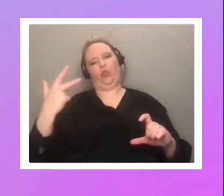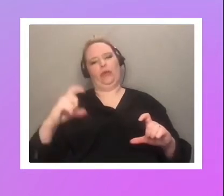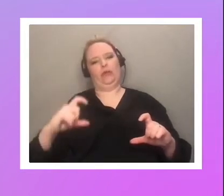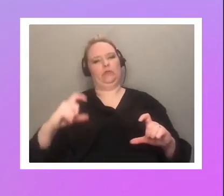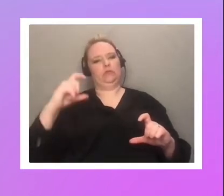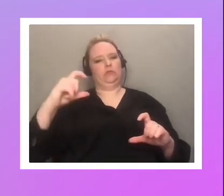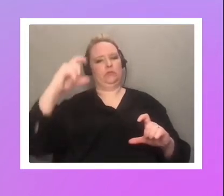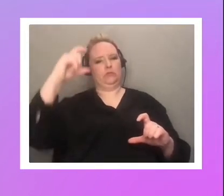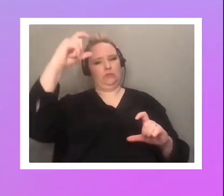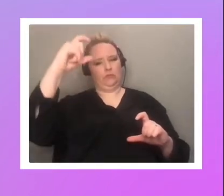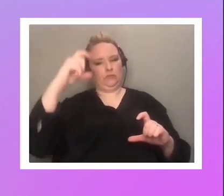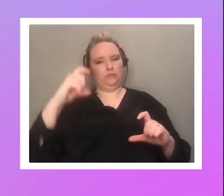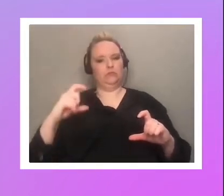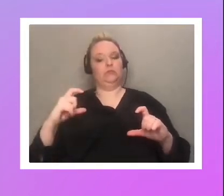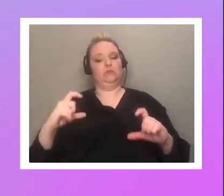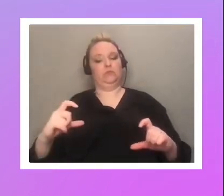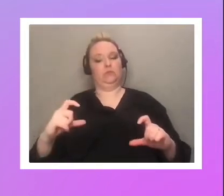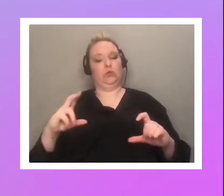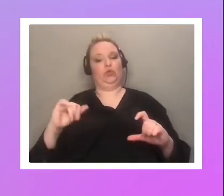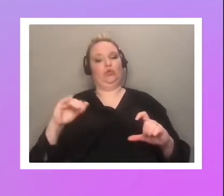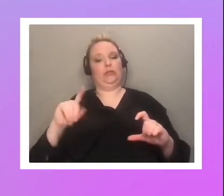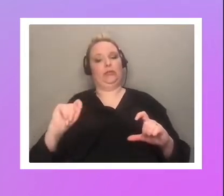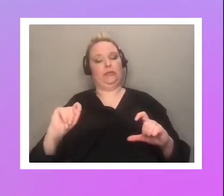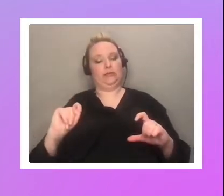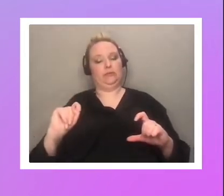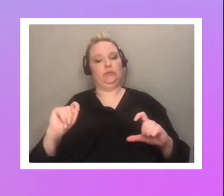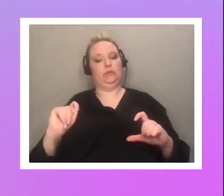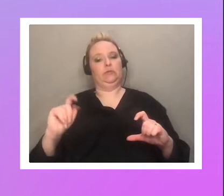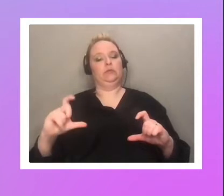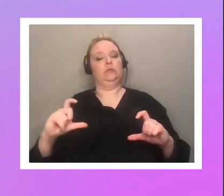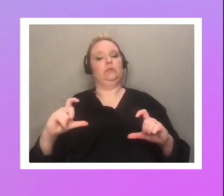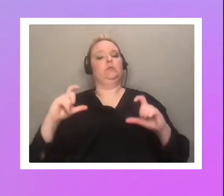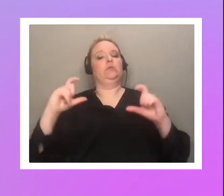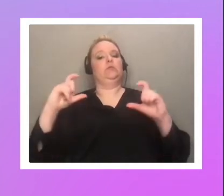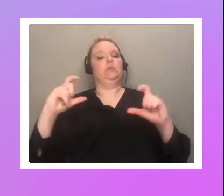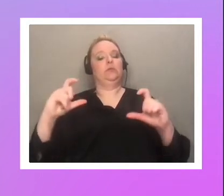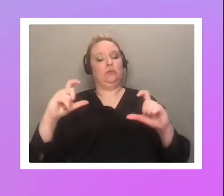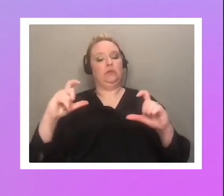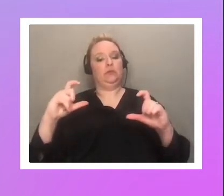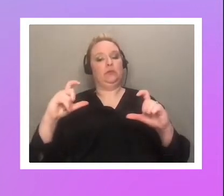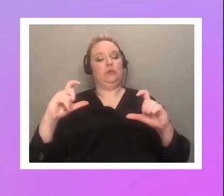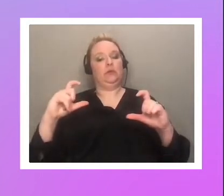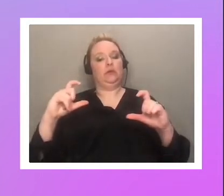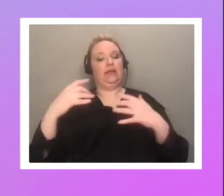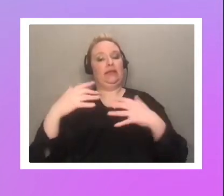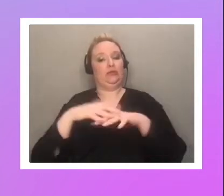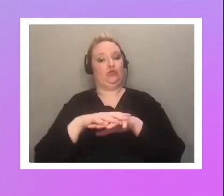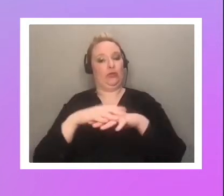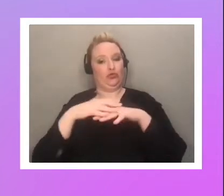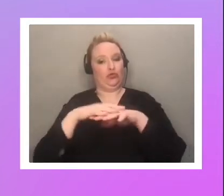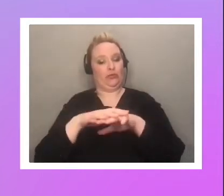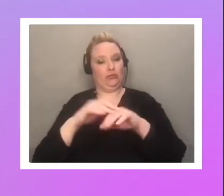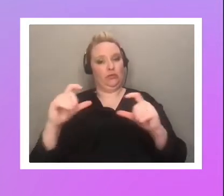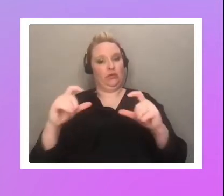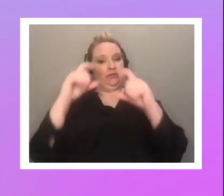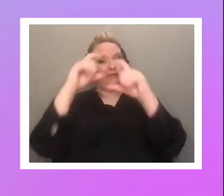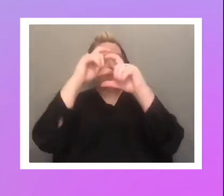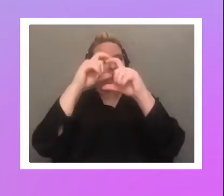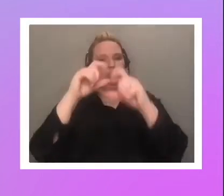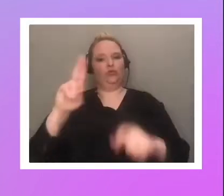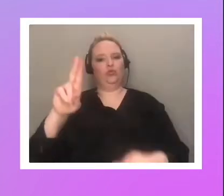pyramid. The base is unit testing. The middle is integration, and the top is